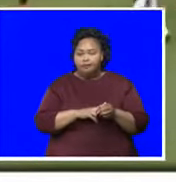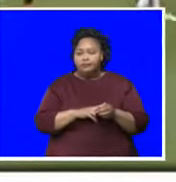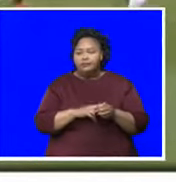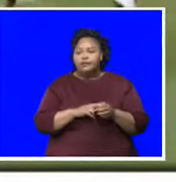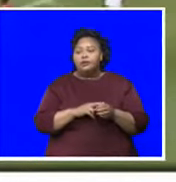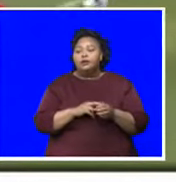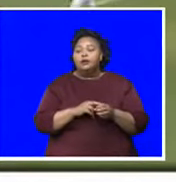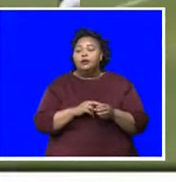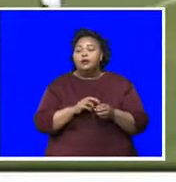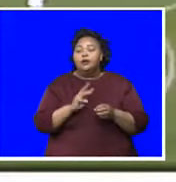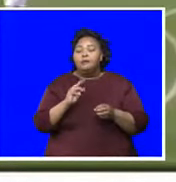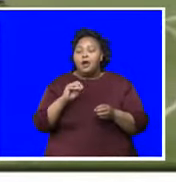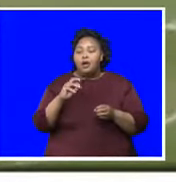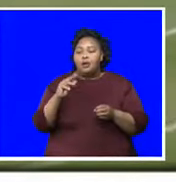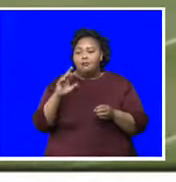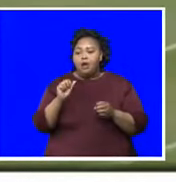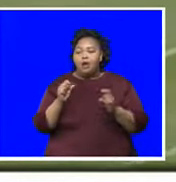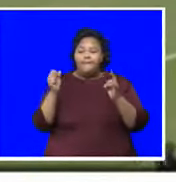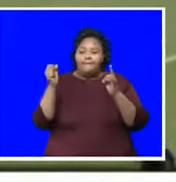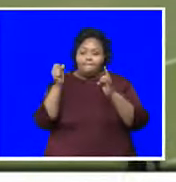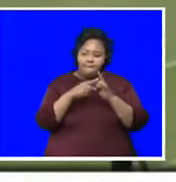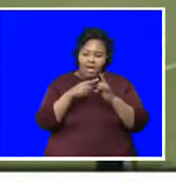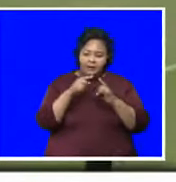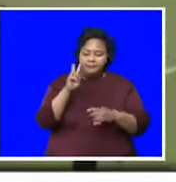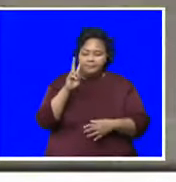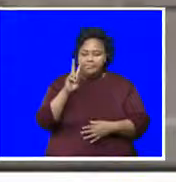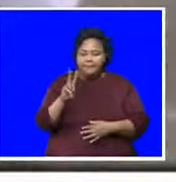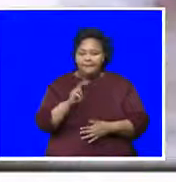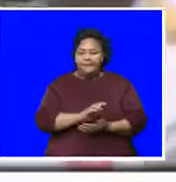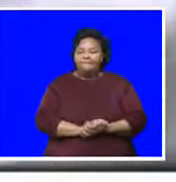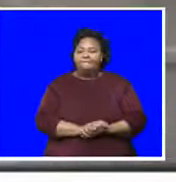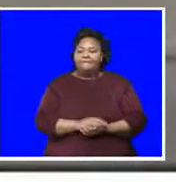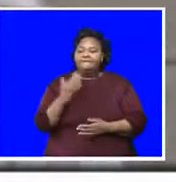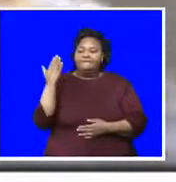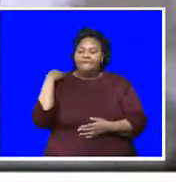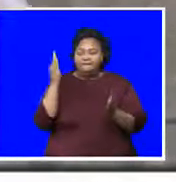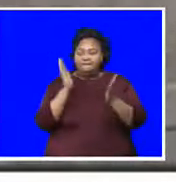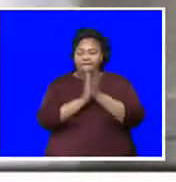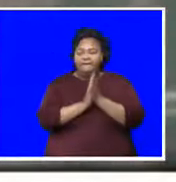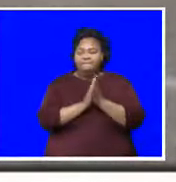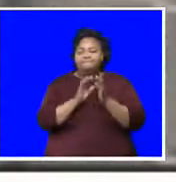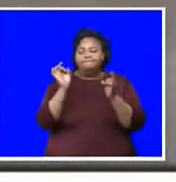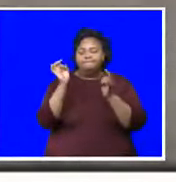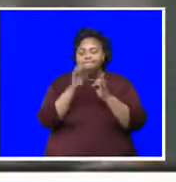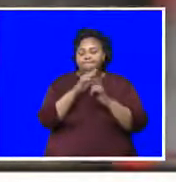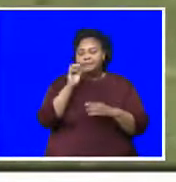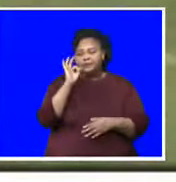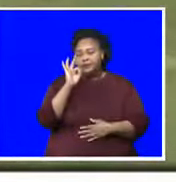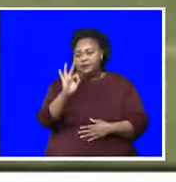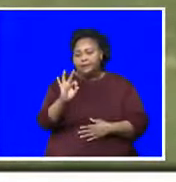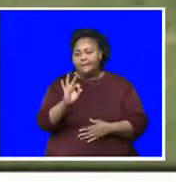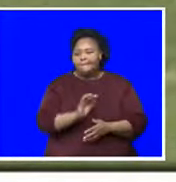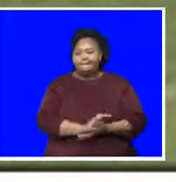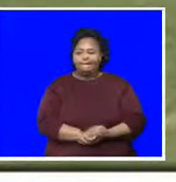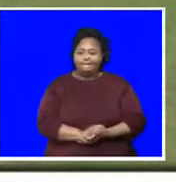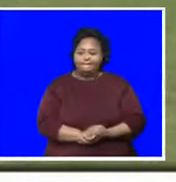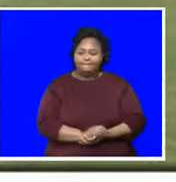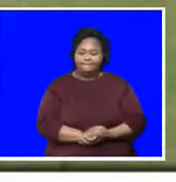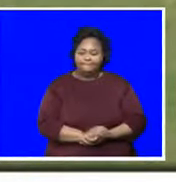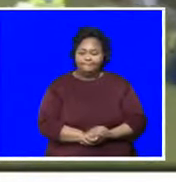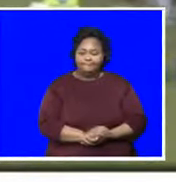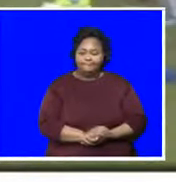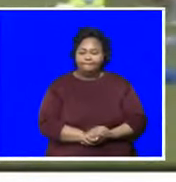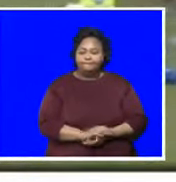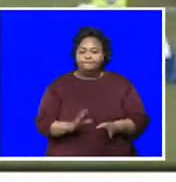Fanel Odamamba netted the second before informed Sabelo Skari Nziniza concluded the party of the day, something that coach Dominic